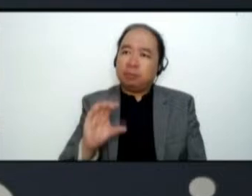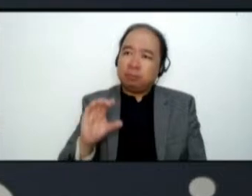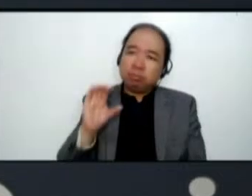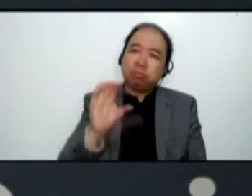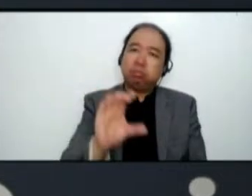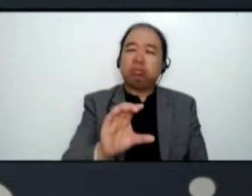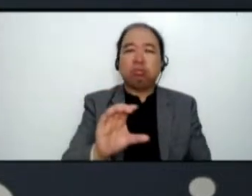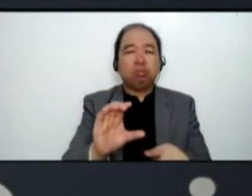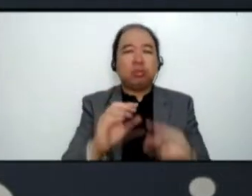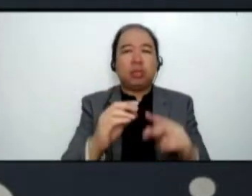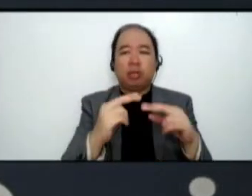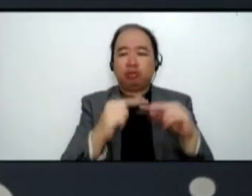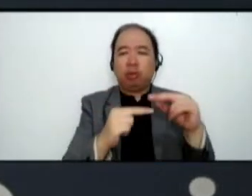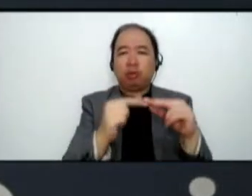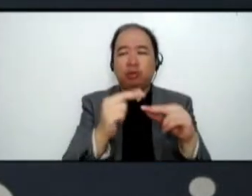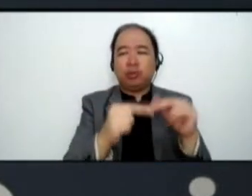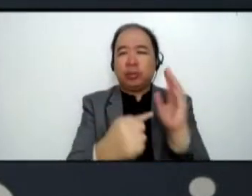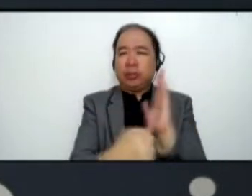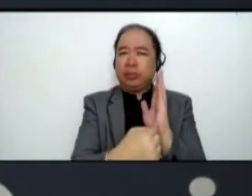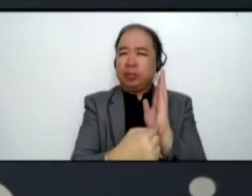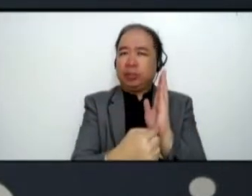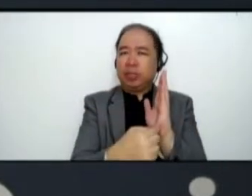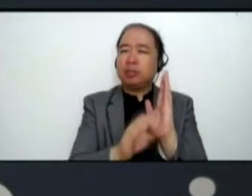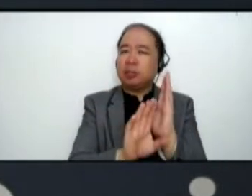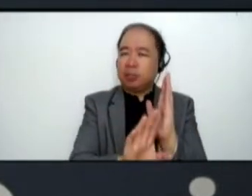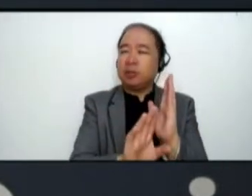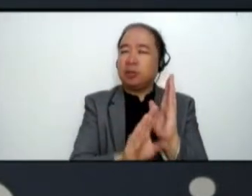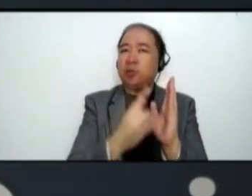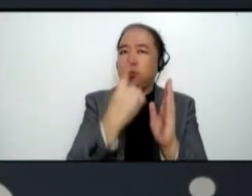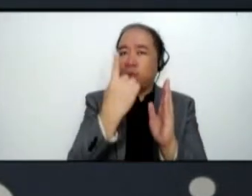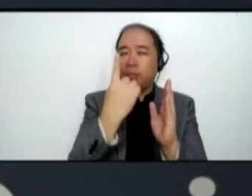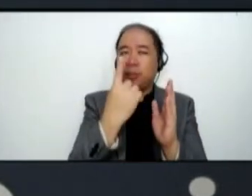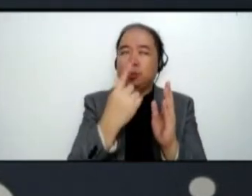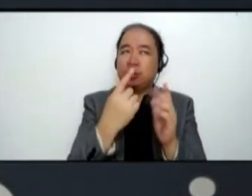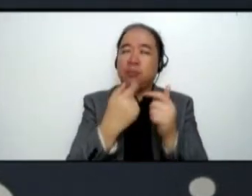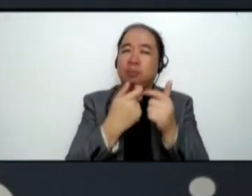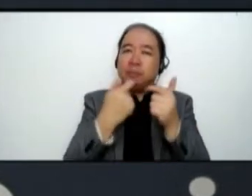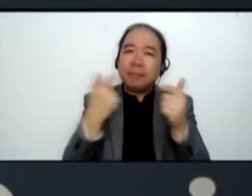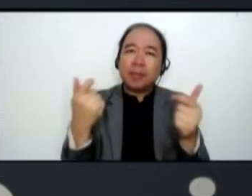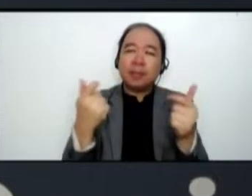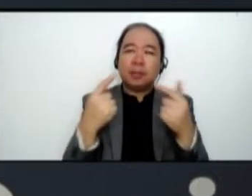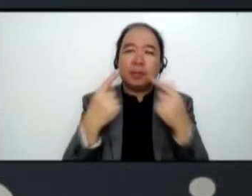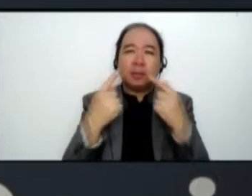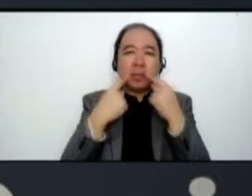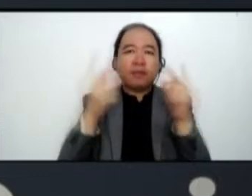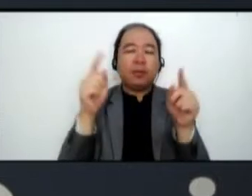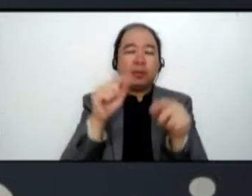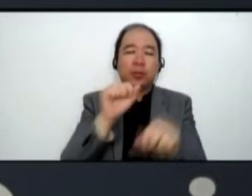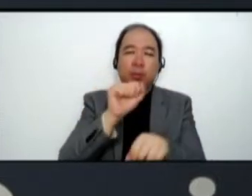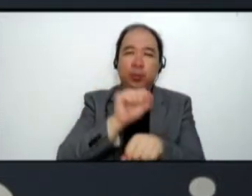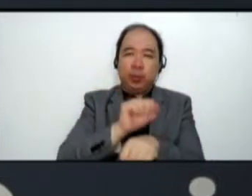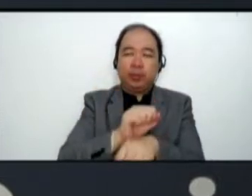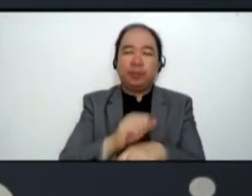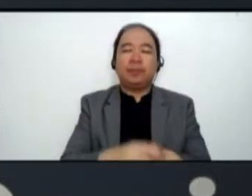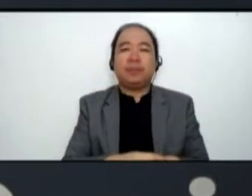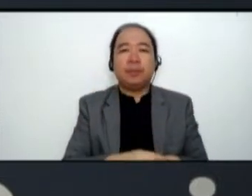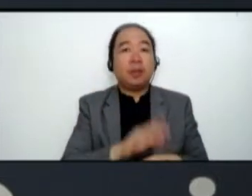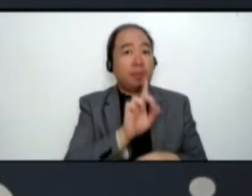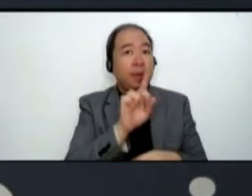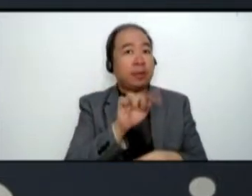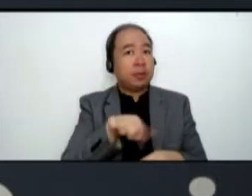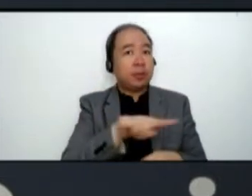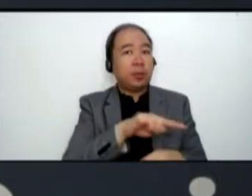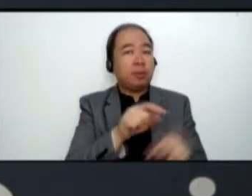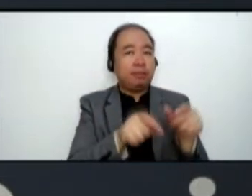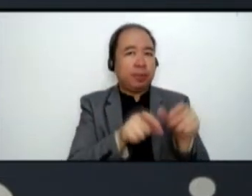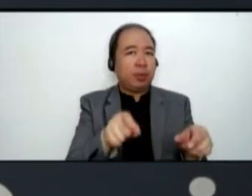in India, the Digital India mission is one of the biggest and one of the most successful missions. But younger generations, of course, have taken it